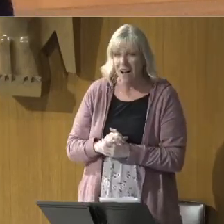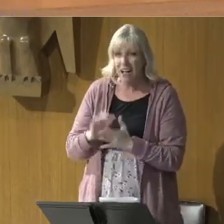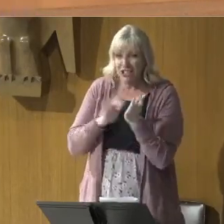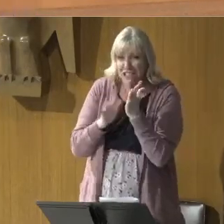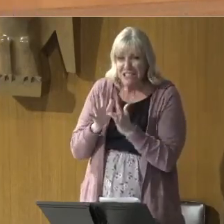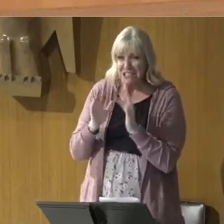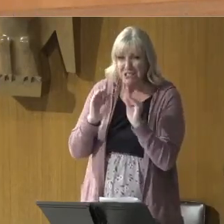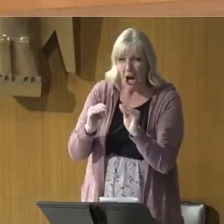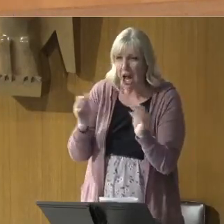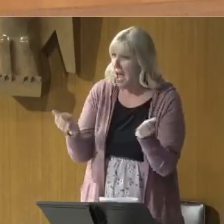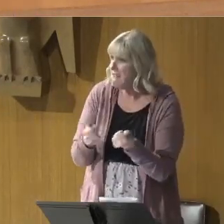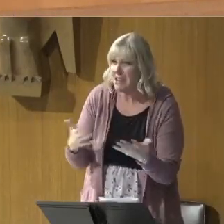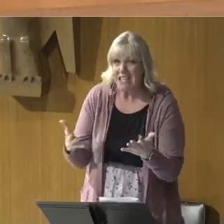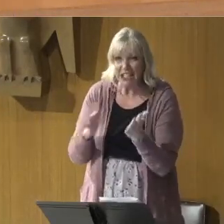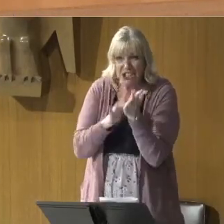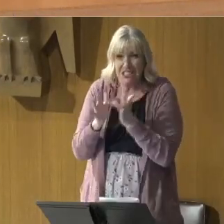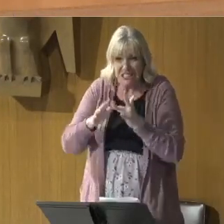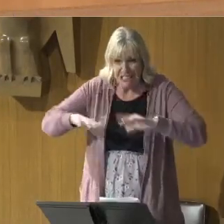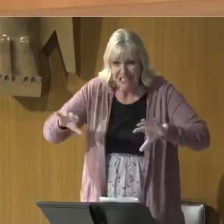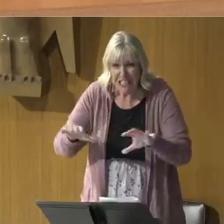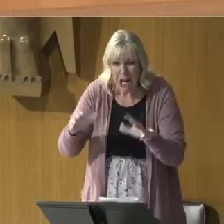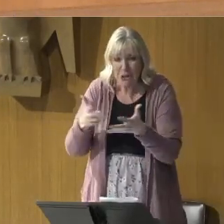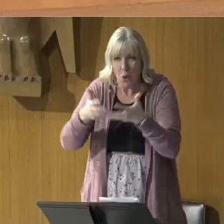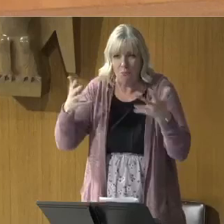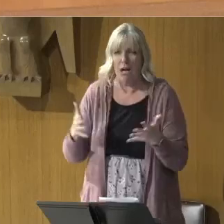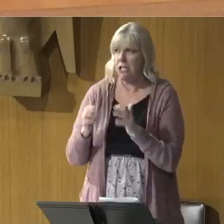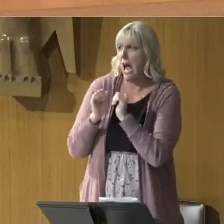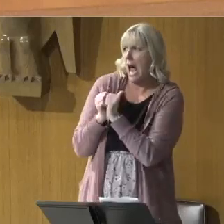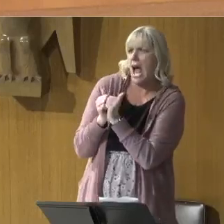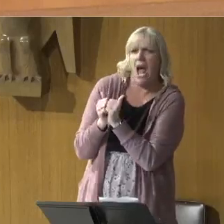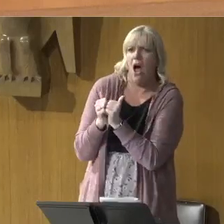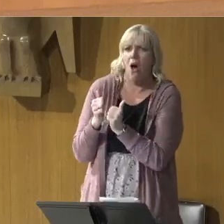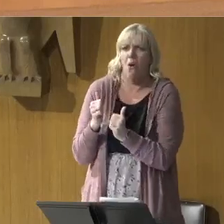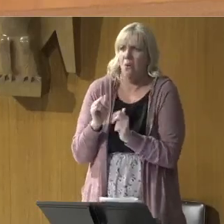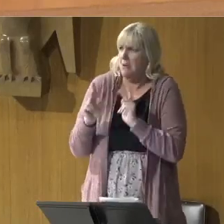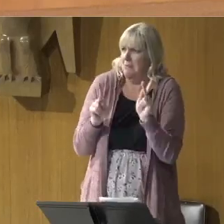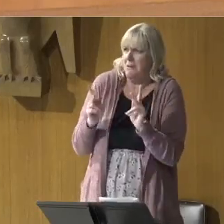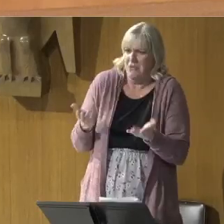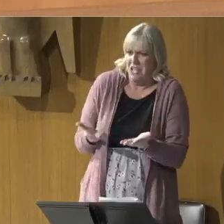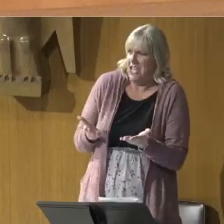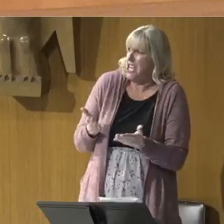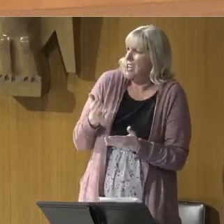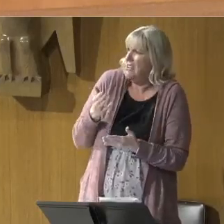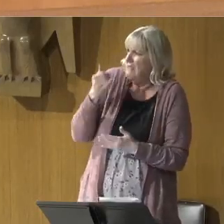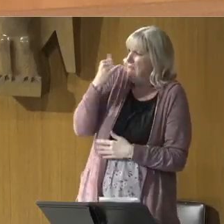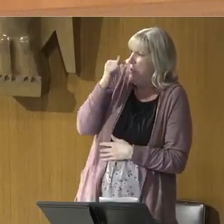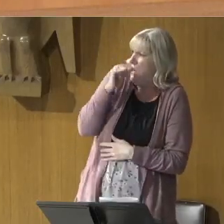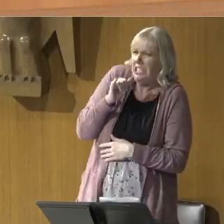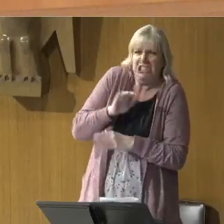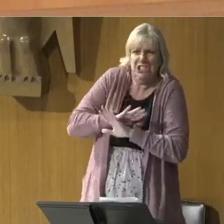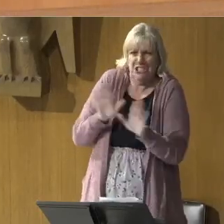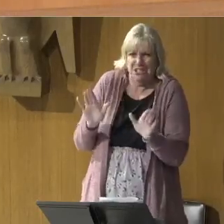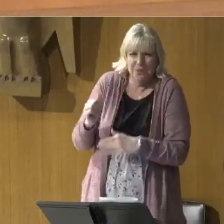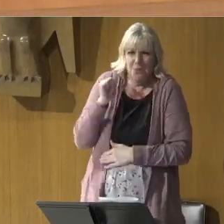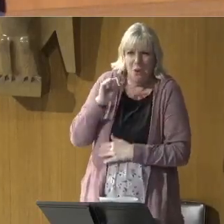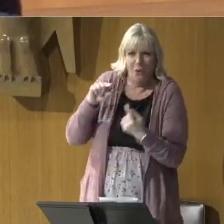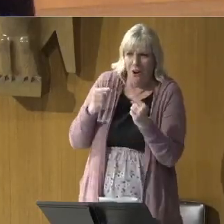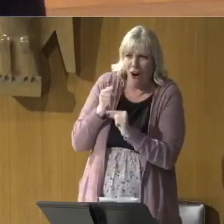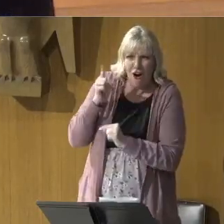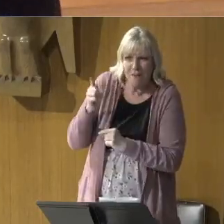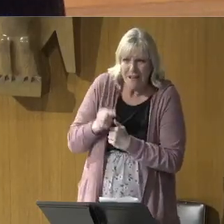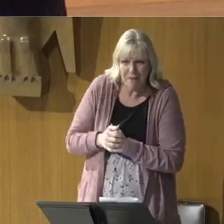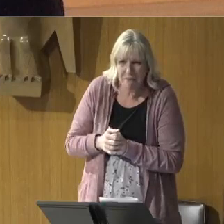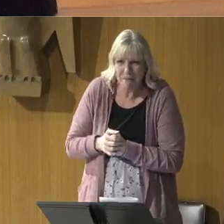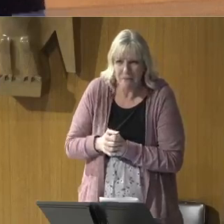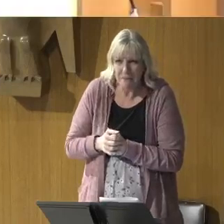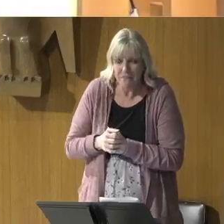taught them? After everything, Jesus has done for them? How could anyone be so foolish as to harm him? Has